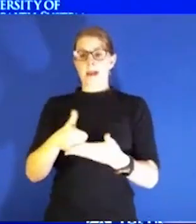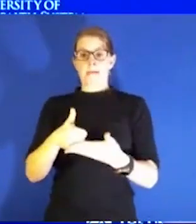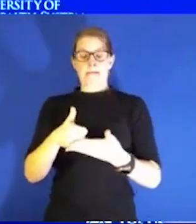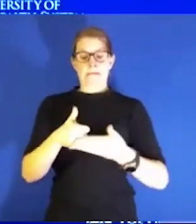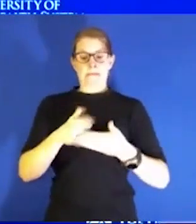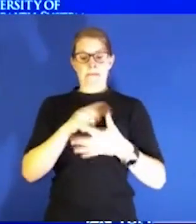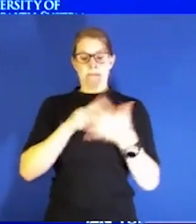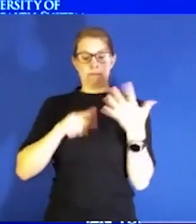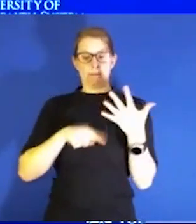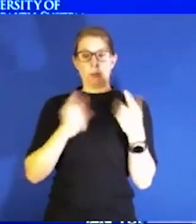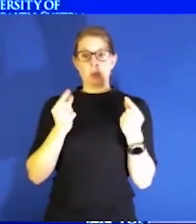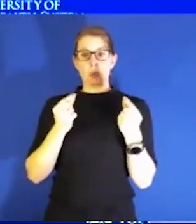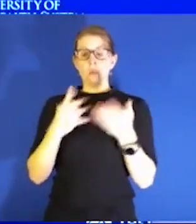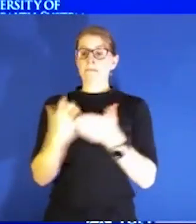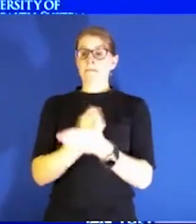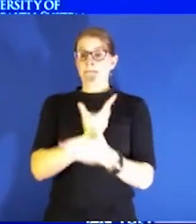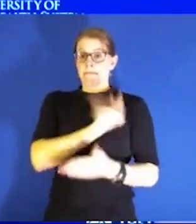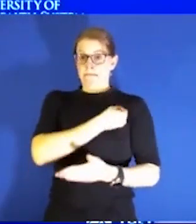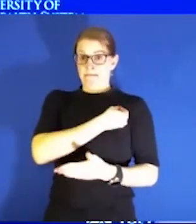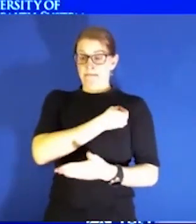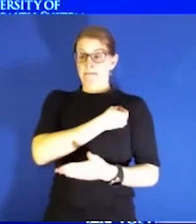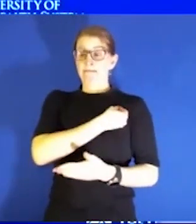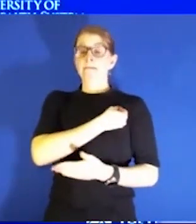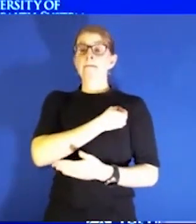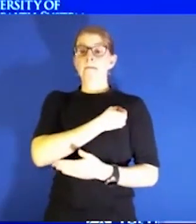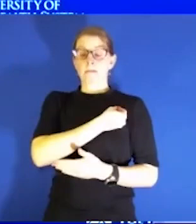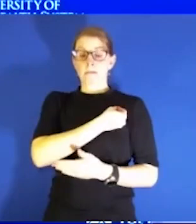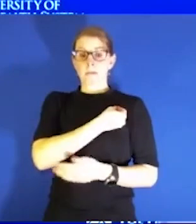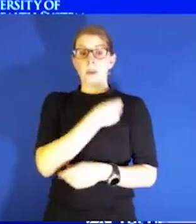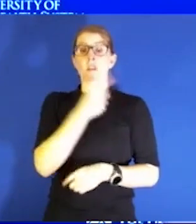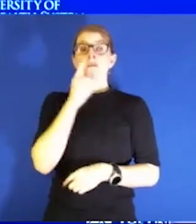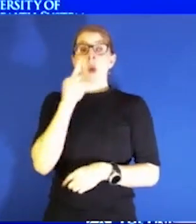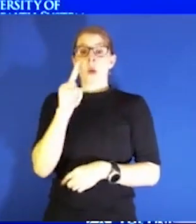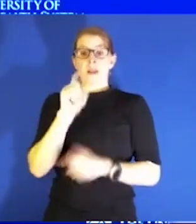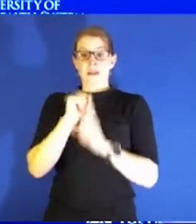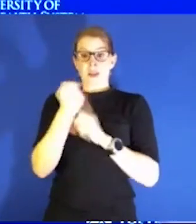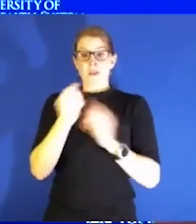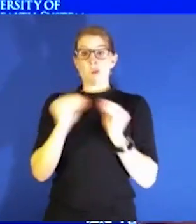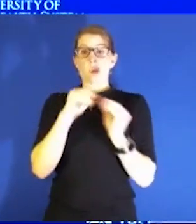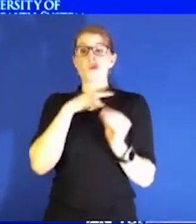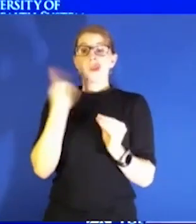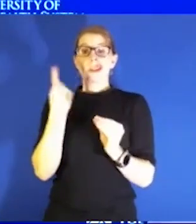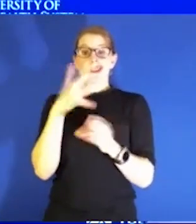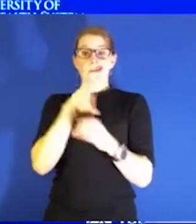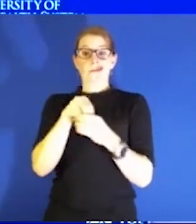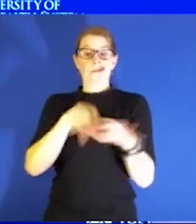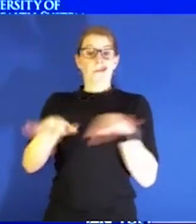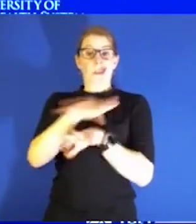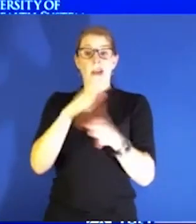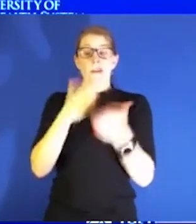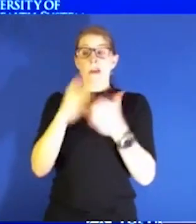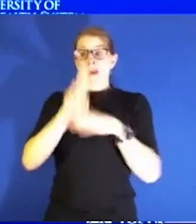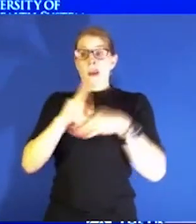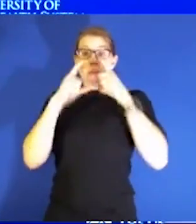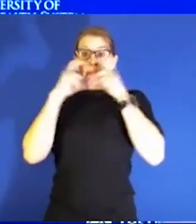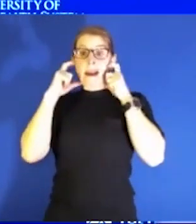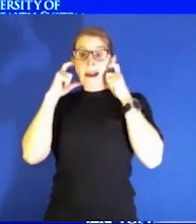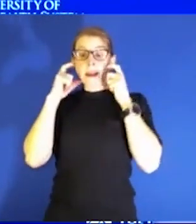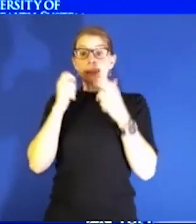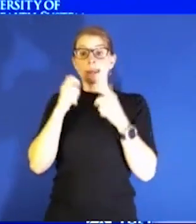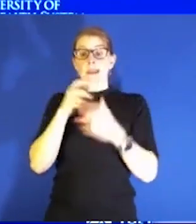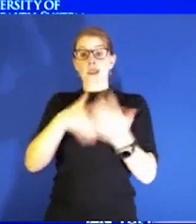get vaccinated in those high situations where there's more risk. You know, maybe wear a mask, distance, try to do things